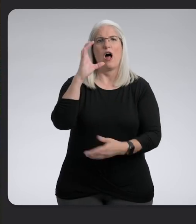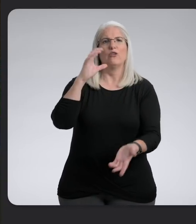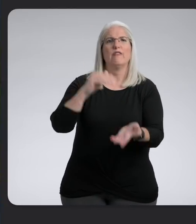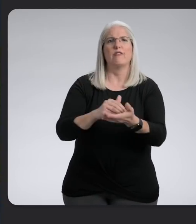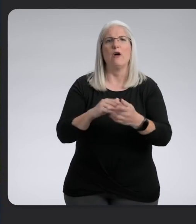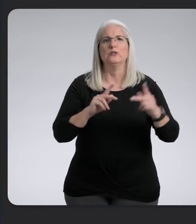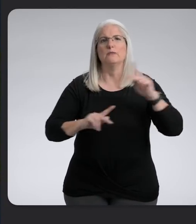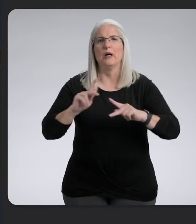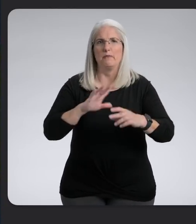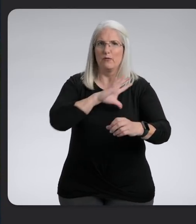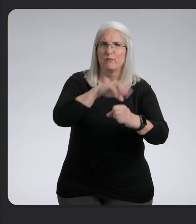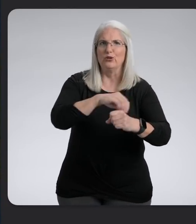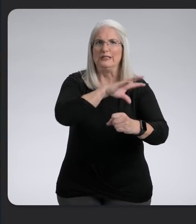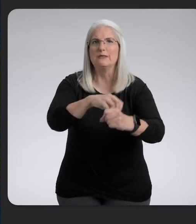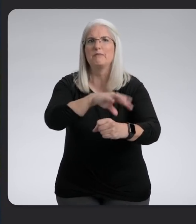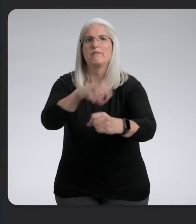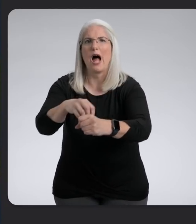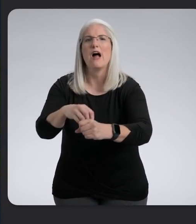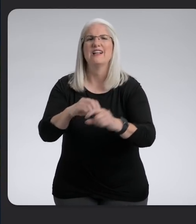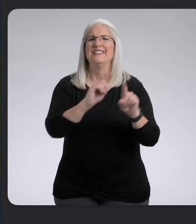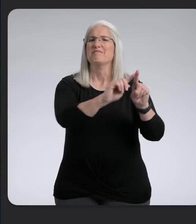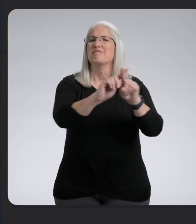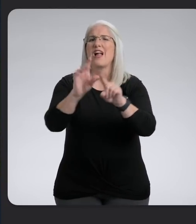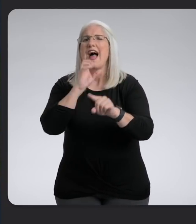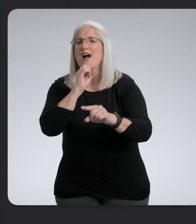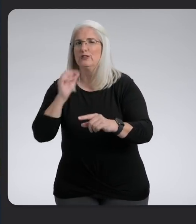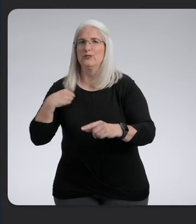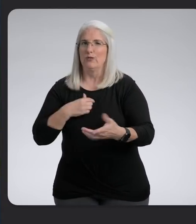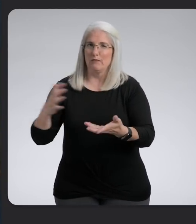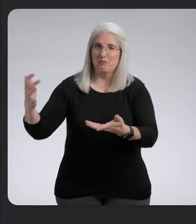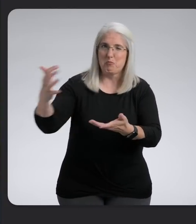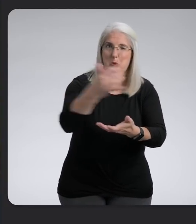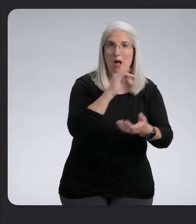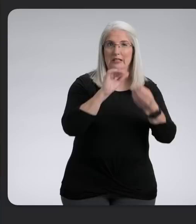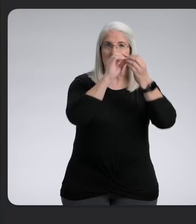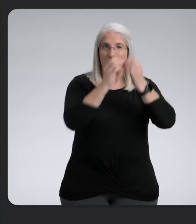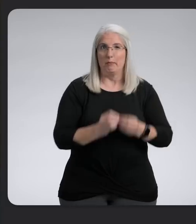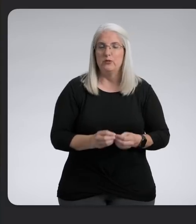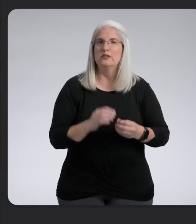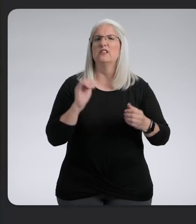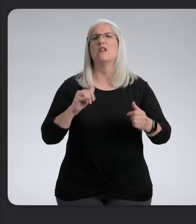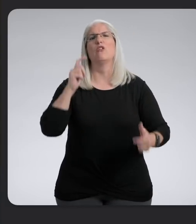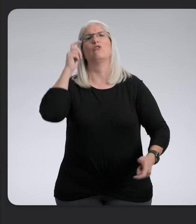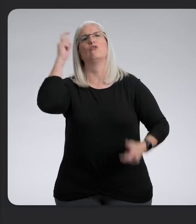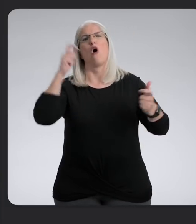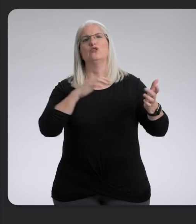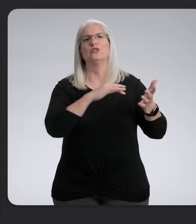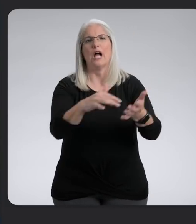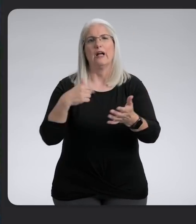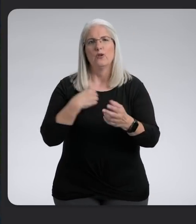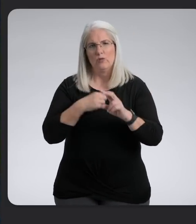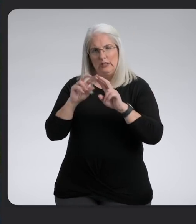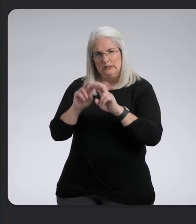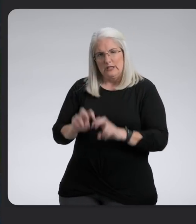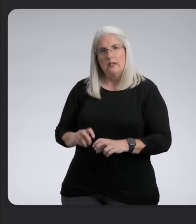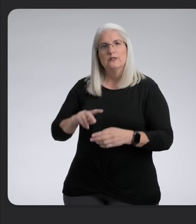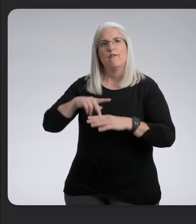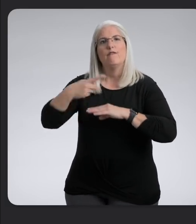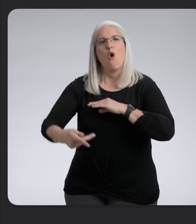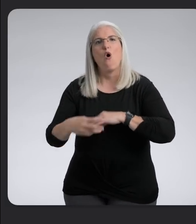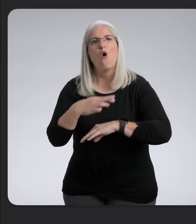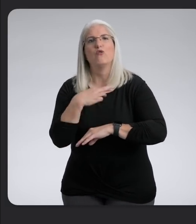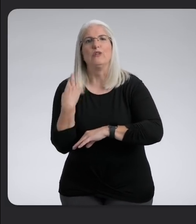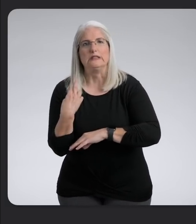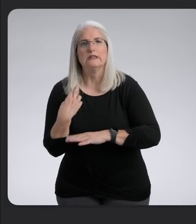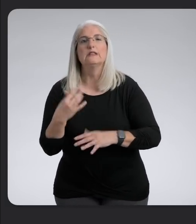ages. This is the largest data set ever used to study fall risk, and it's helped create this first-of-its-kind health metric. You